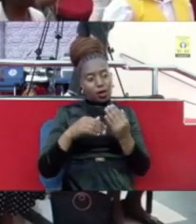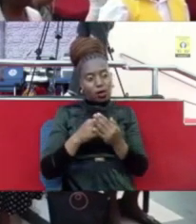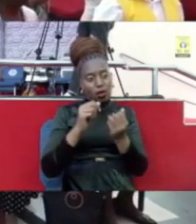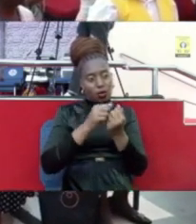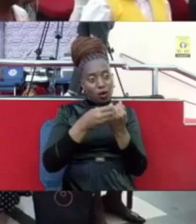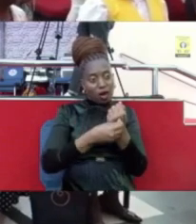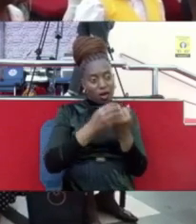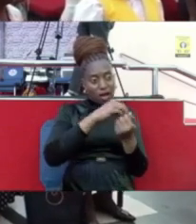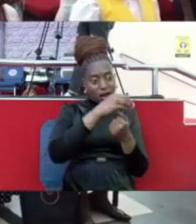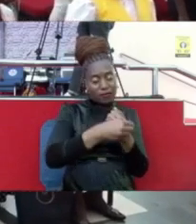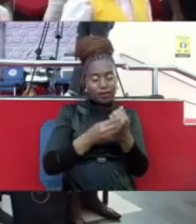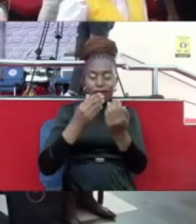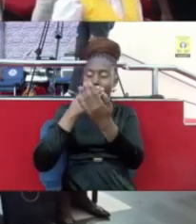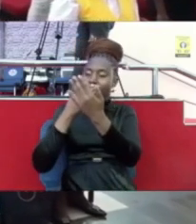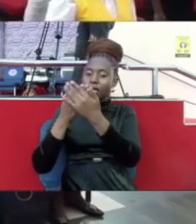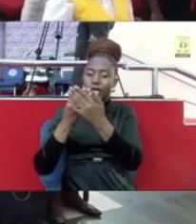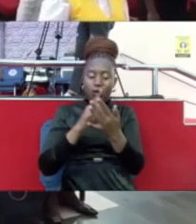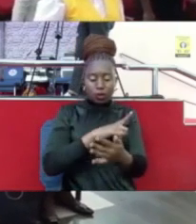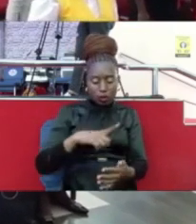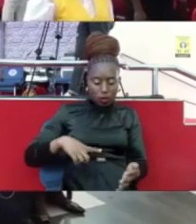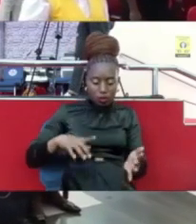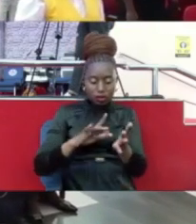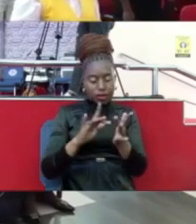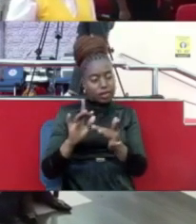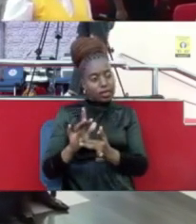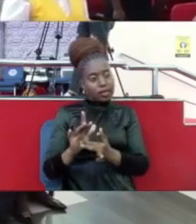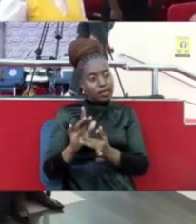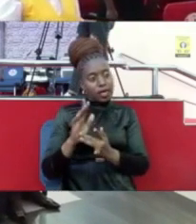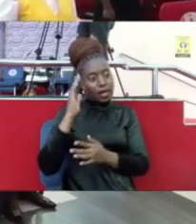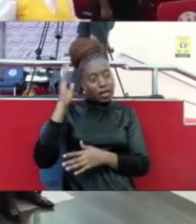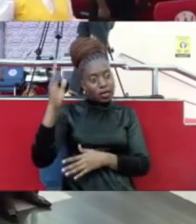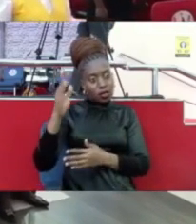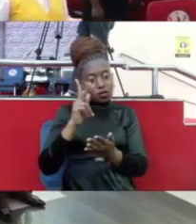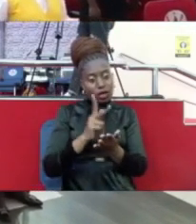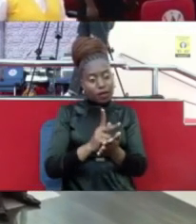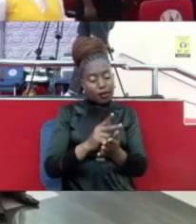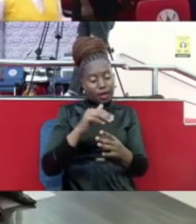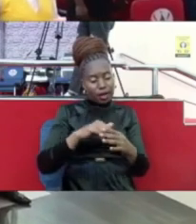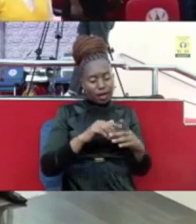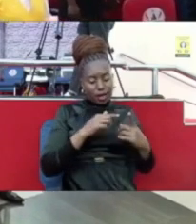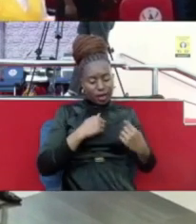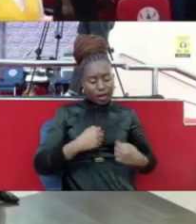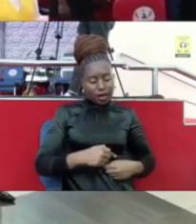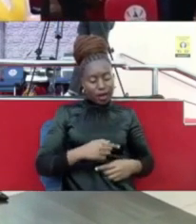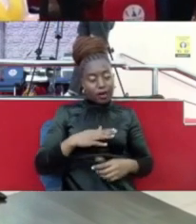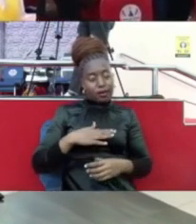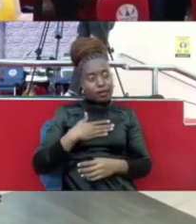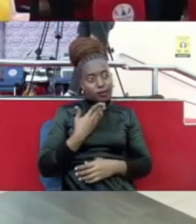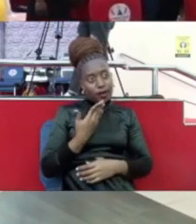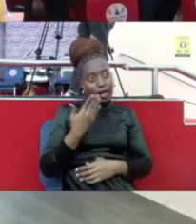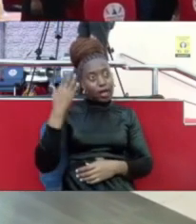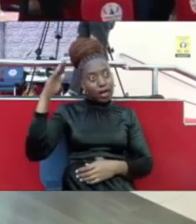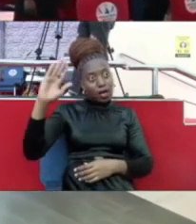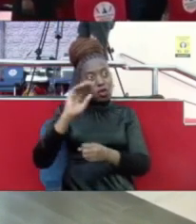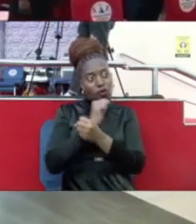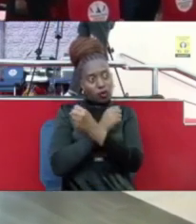Lord Jesus. Nakushukuru Bwana Yesu. That you're putting into my heart. Kwamba umeweka kwenye moyo wangu. Your love.